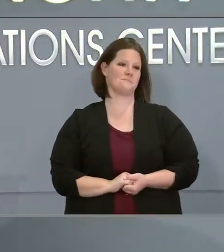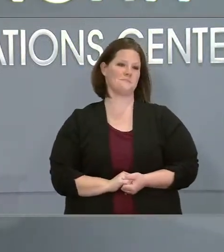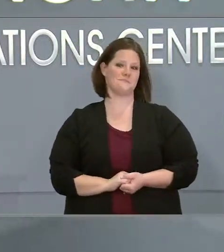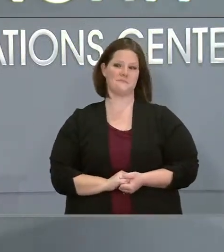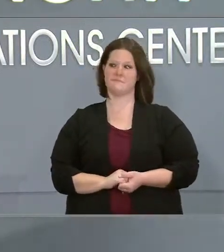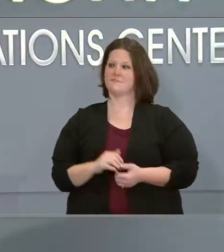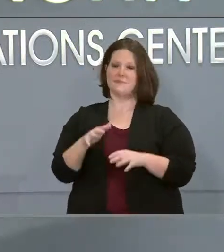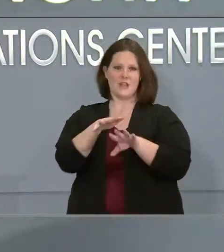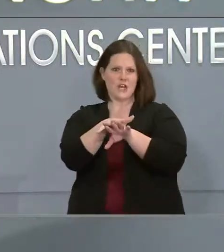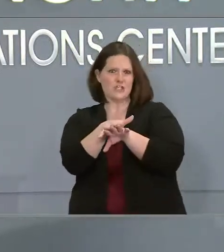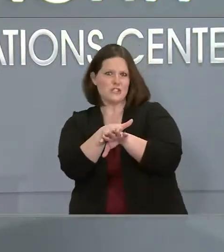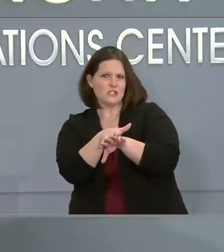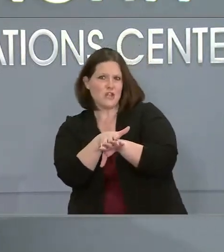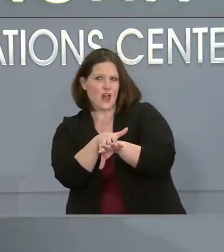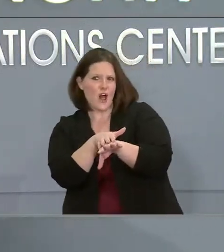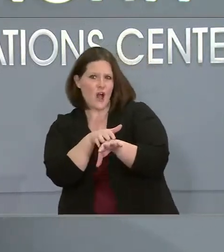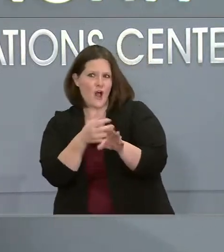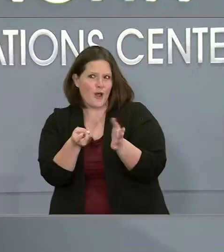guys are slow on the draw today.